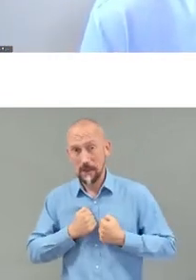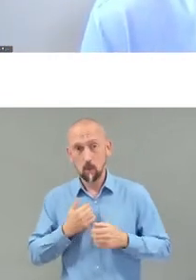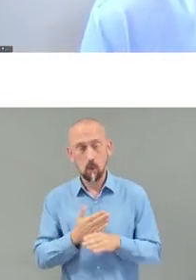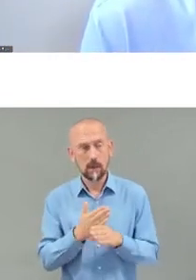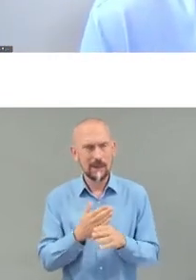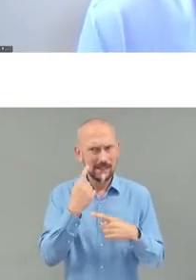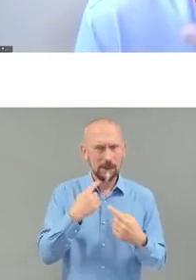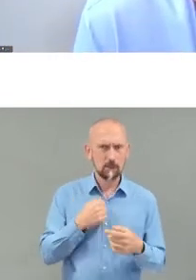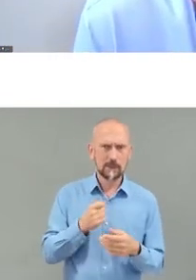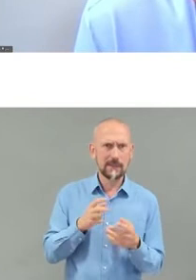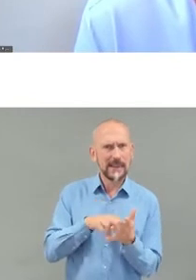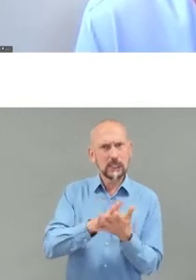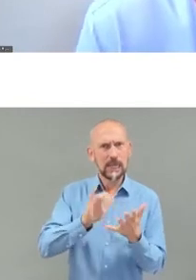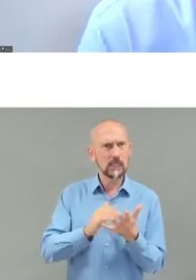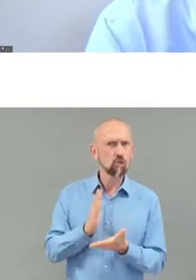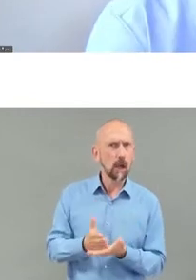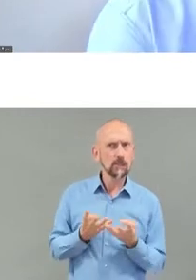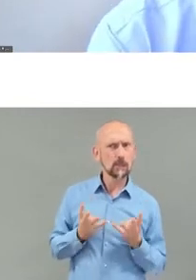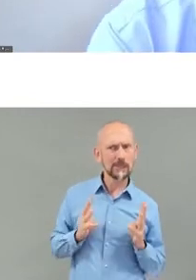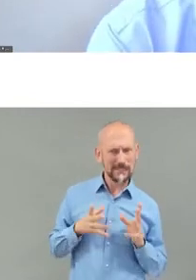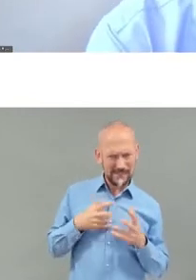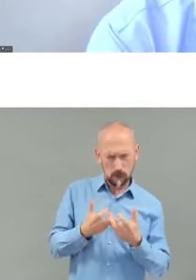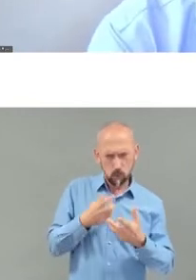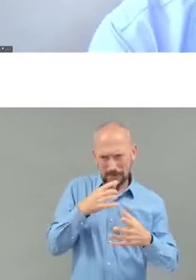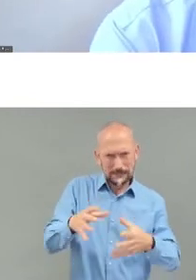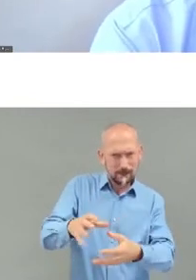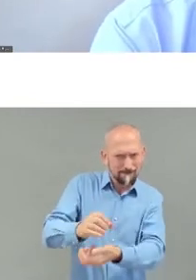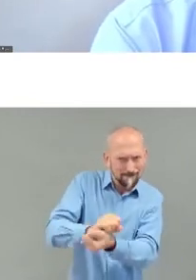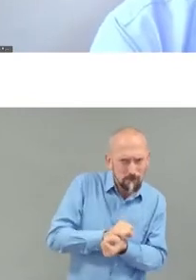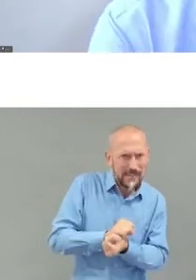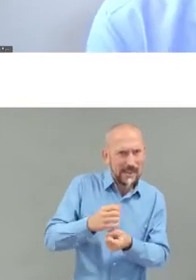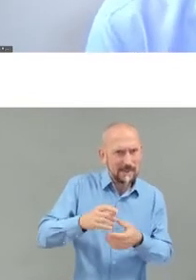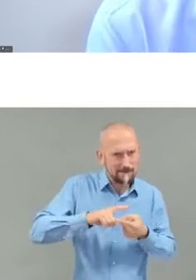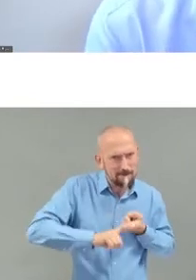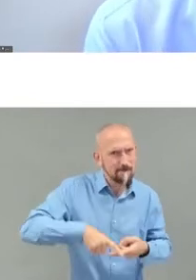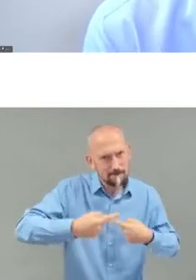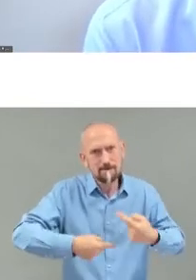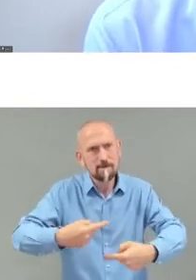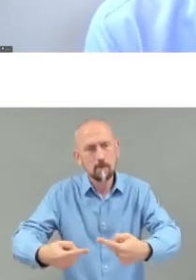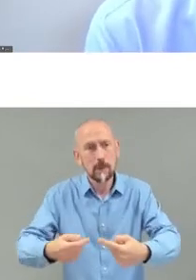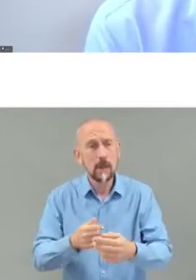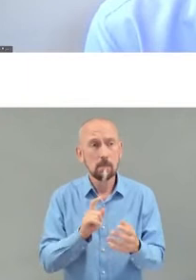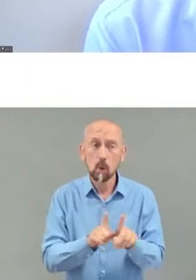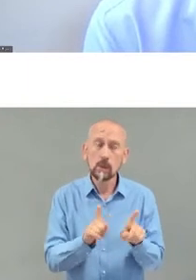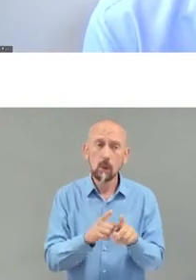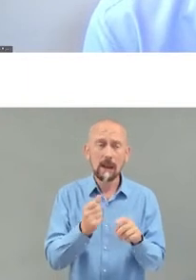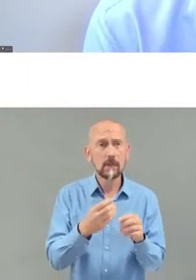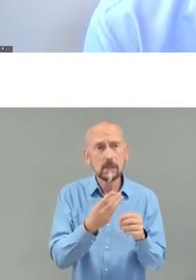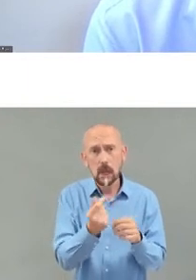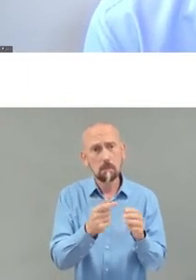retaining staff from a range of backgrounds. But I think there is something much more upstream, actually. And I think some of that probably relates to the way